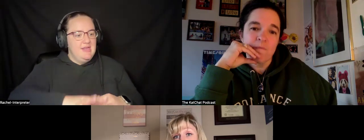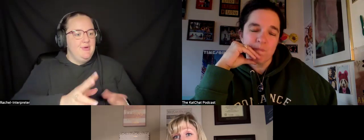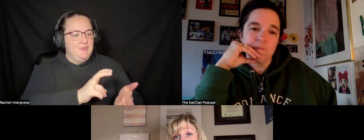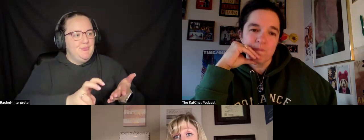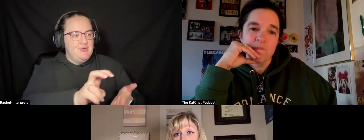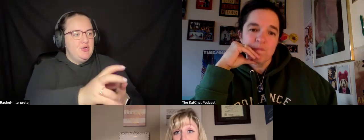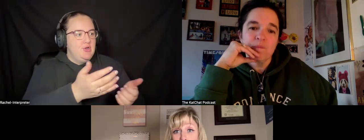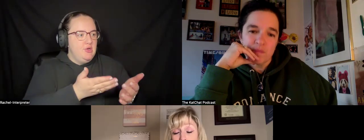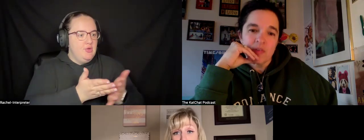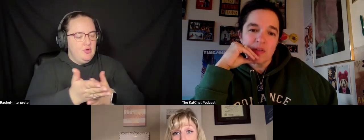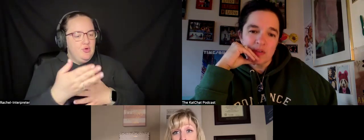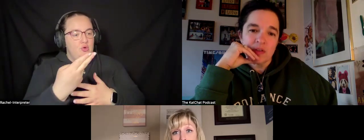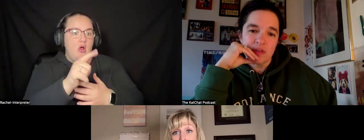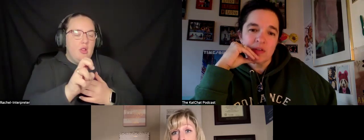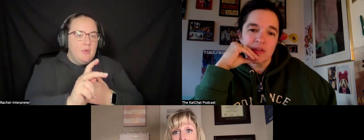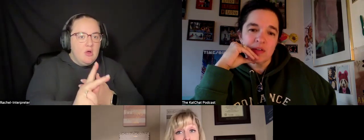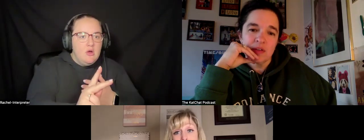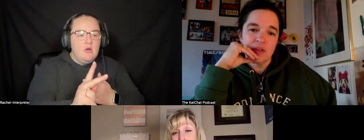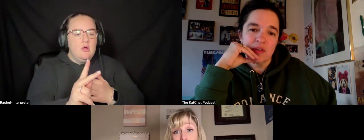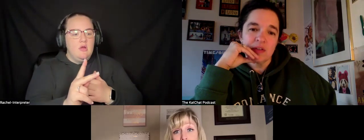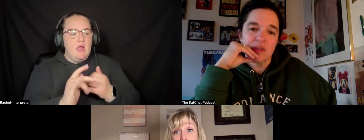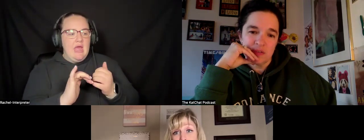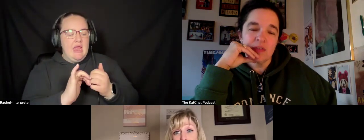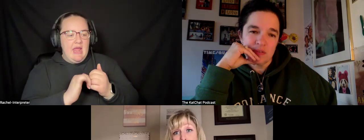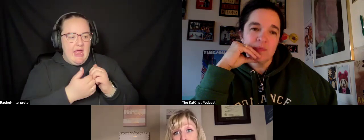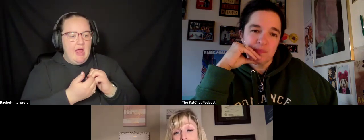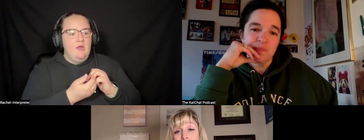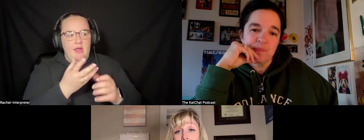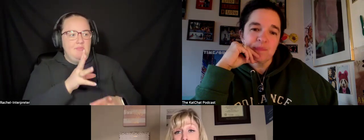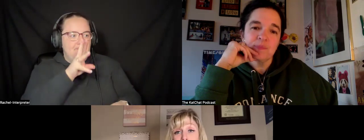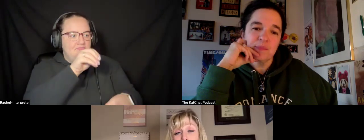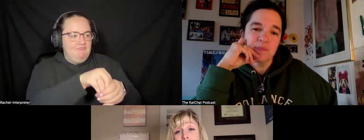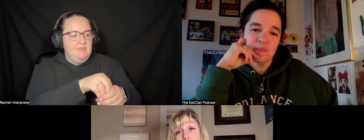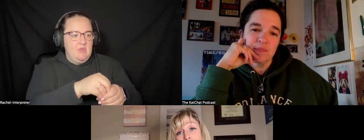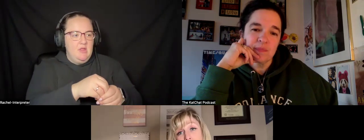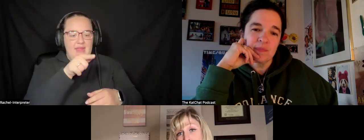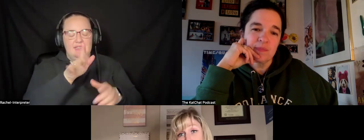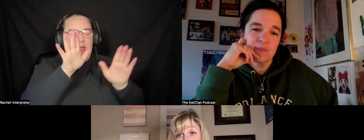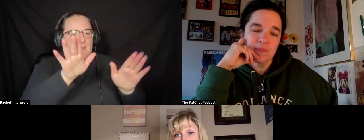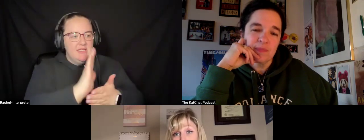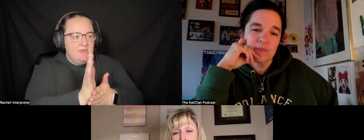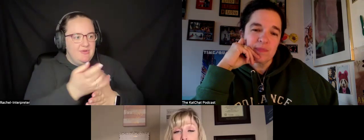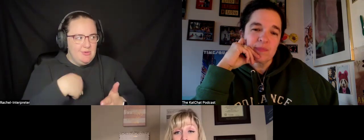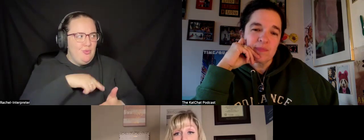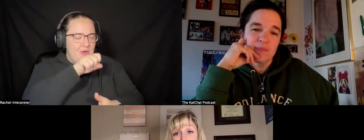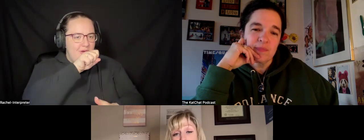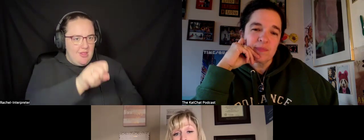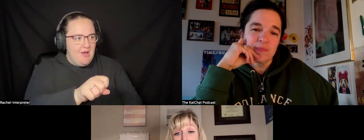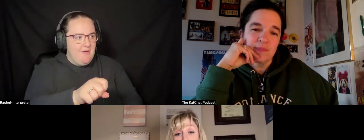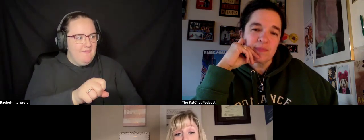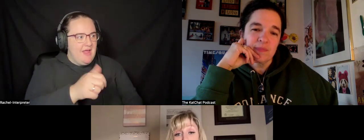that they contribute to making these movies, these masterpieces that we all love, because there's a story from everybody.